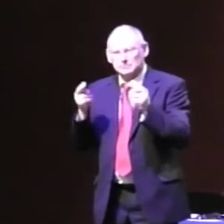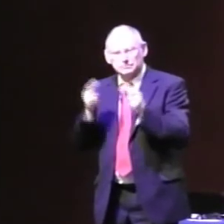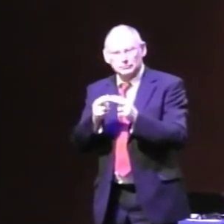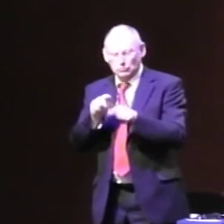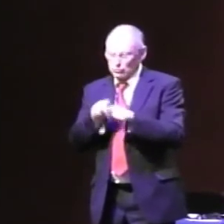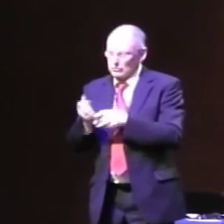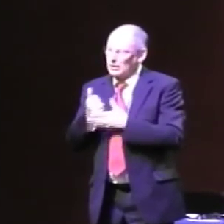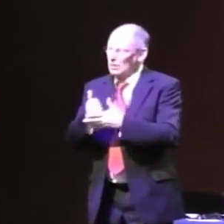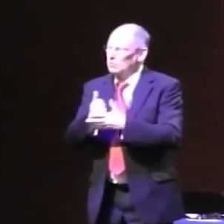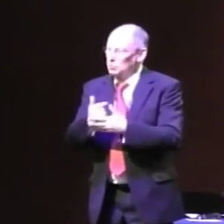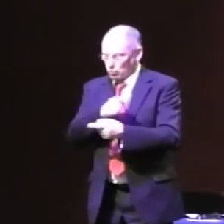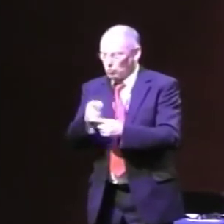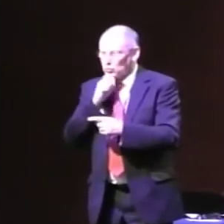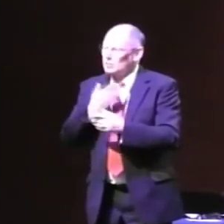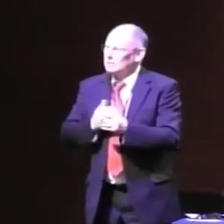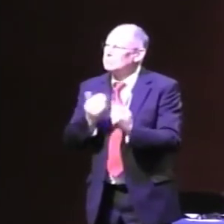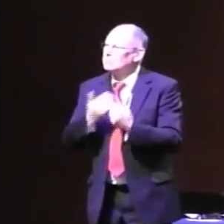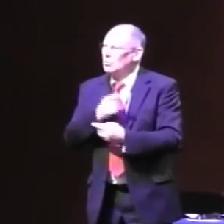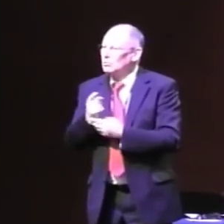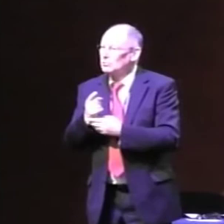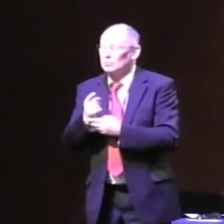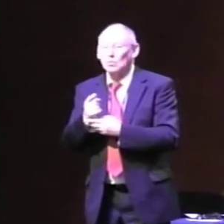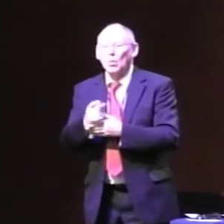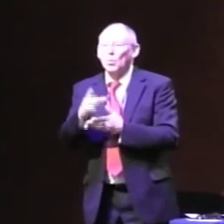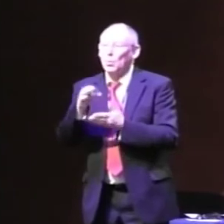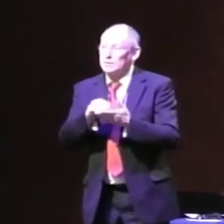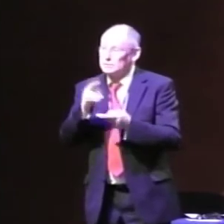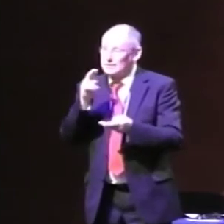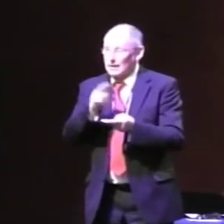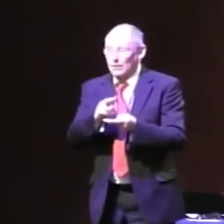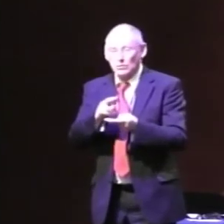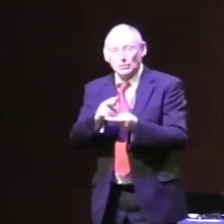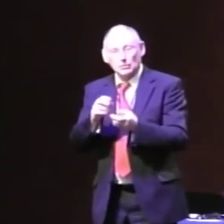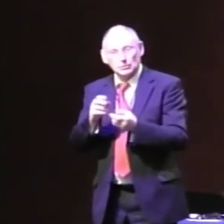need. It will drive down wages and